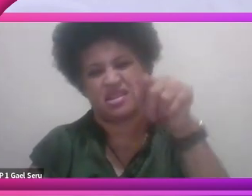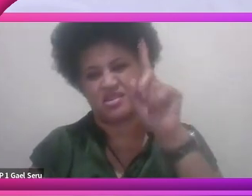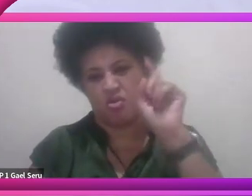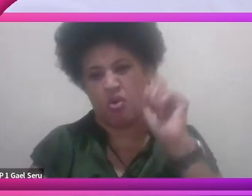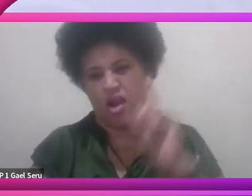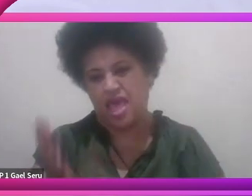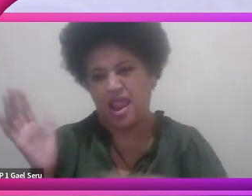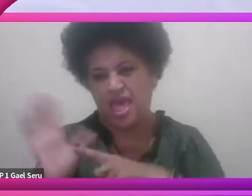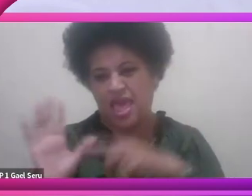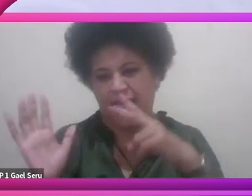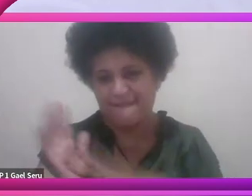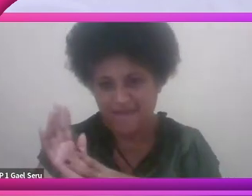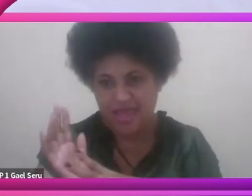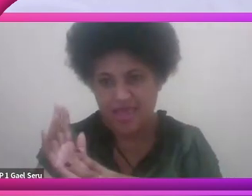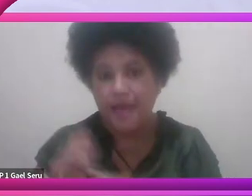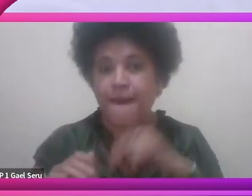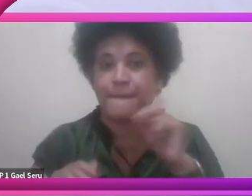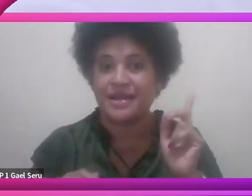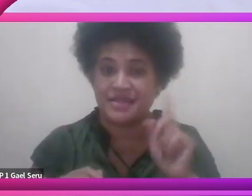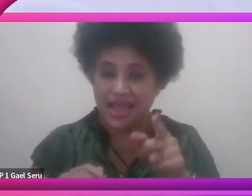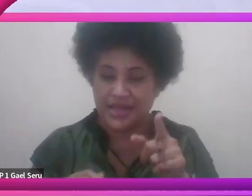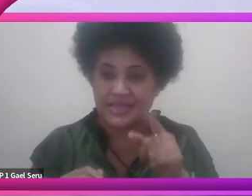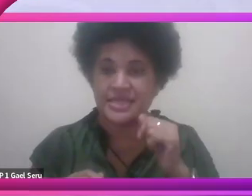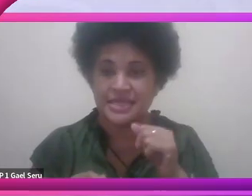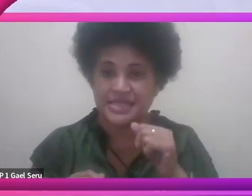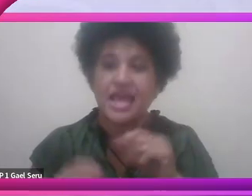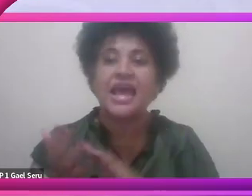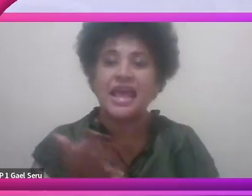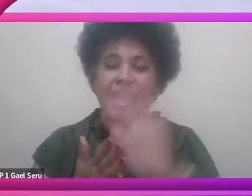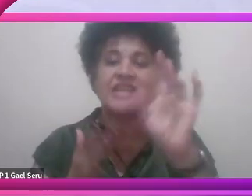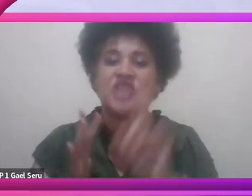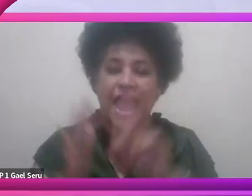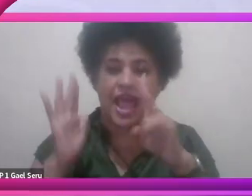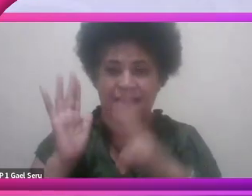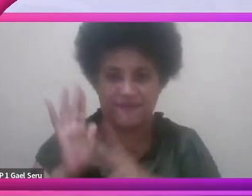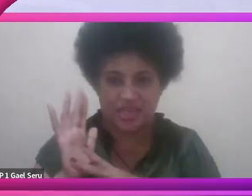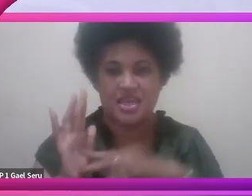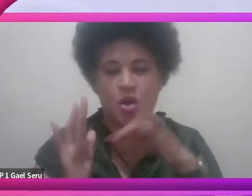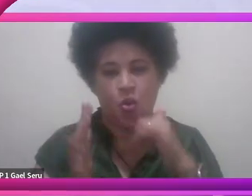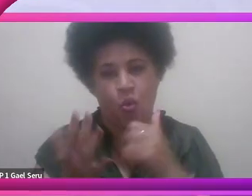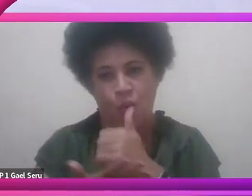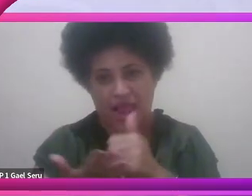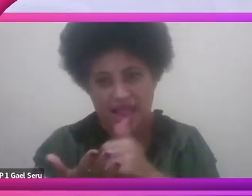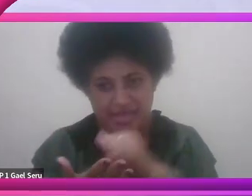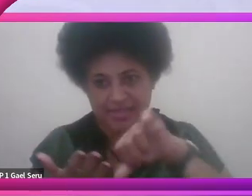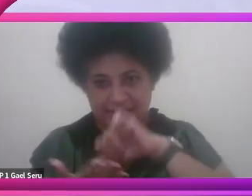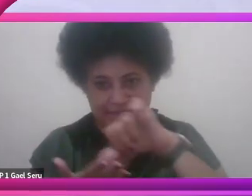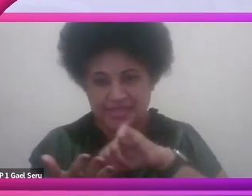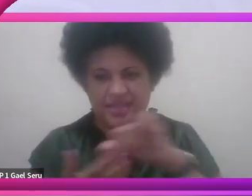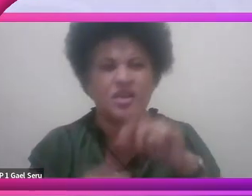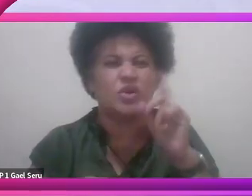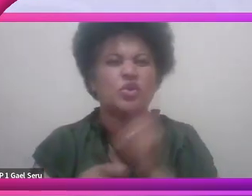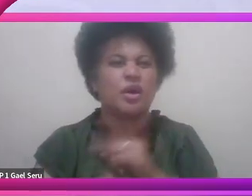that their disease attack immune system. That's why they call HIV or AIDS. So, but we talk about disease have been a long time